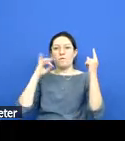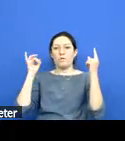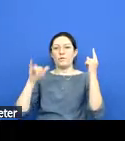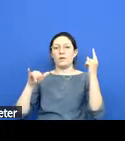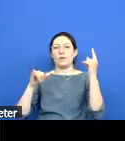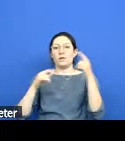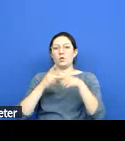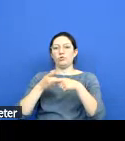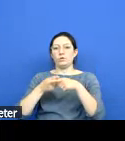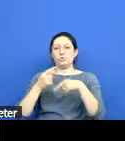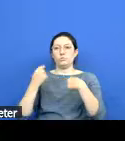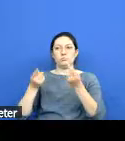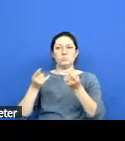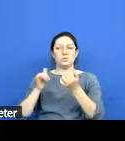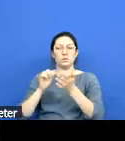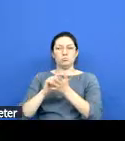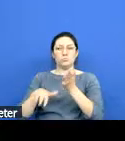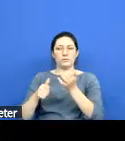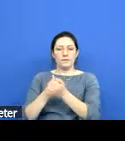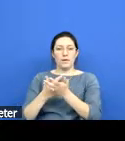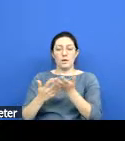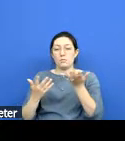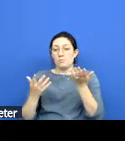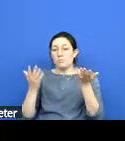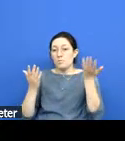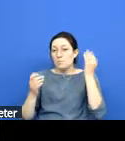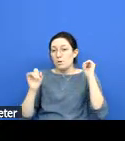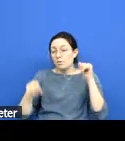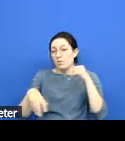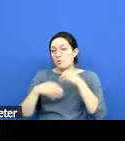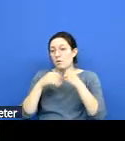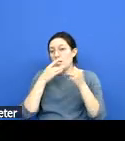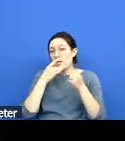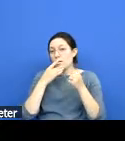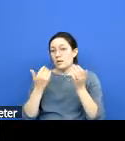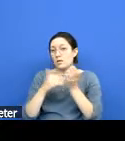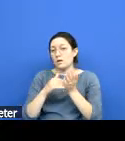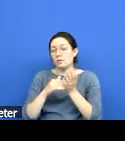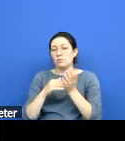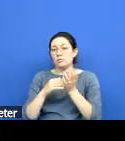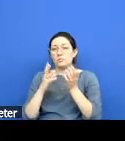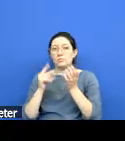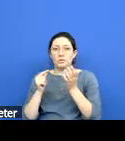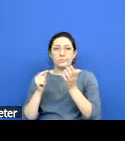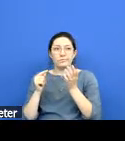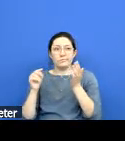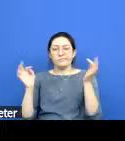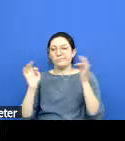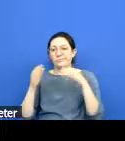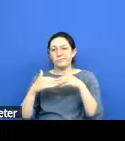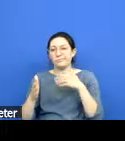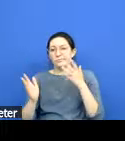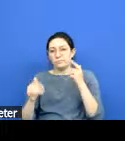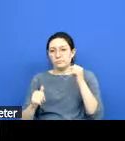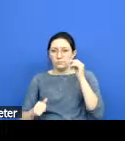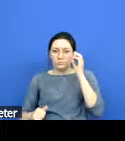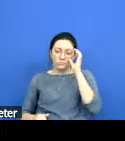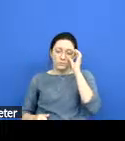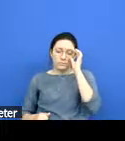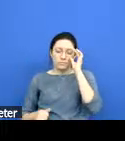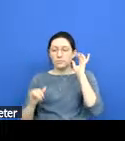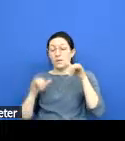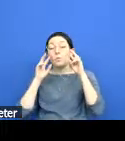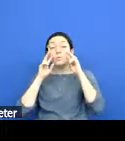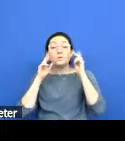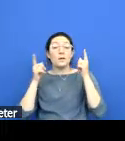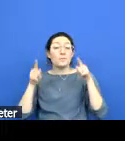since they got rid of the stuff. So it could be put back in, but it will be non-trivial going forward. But But yeah, we'll see